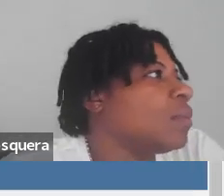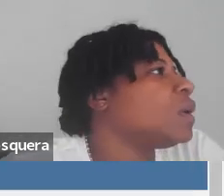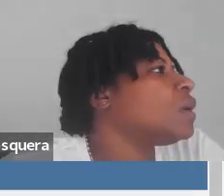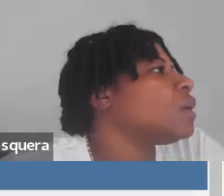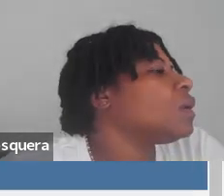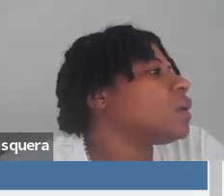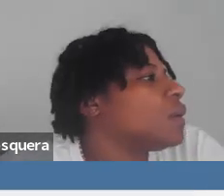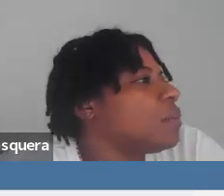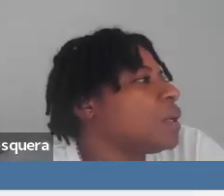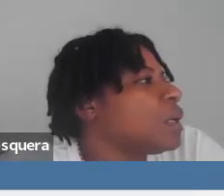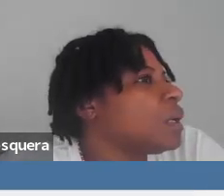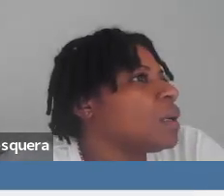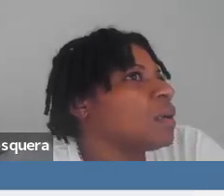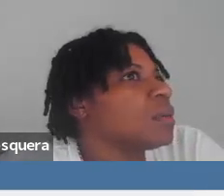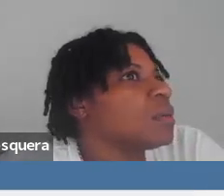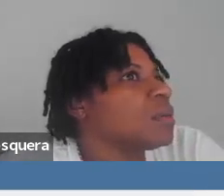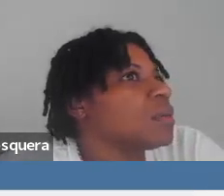results.